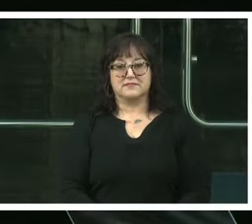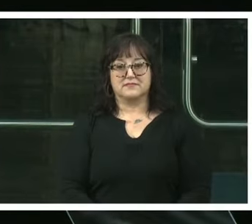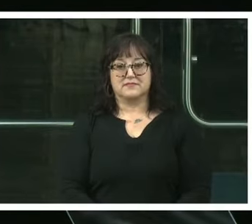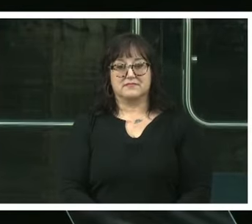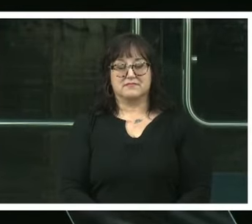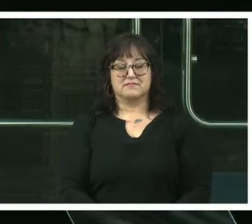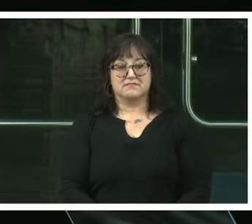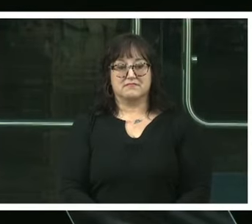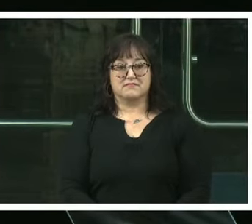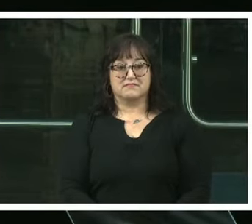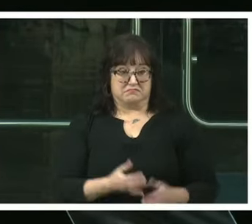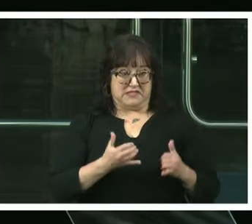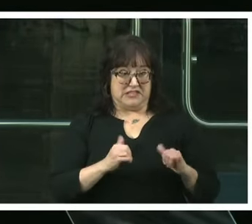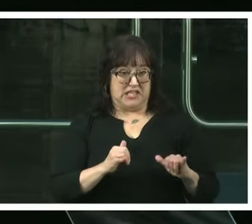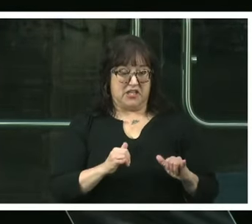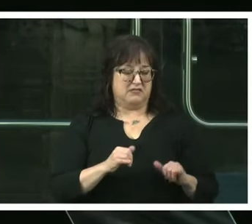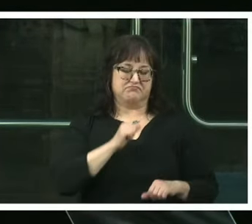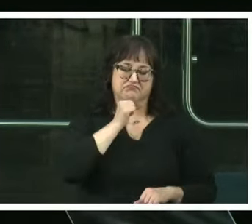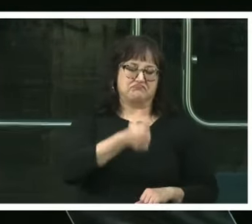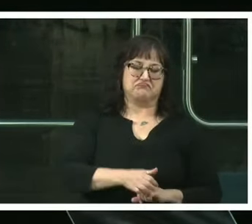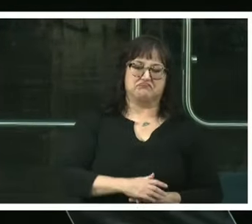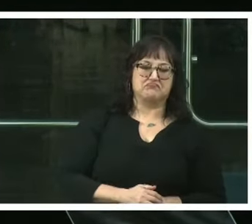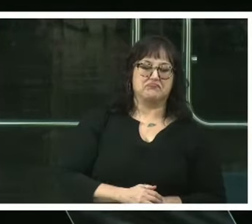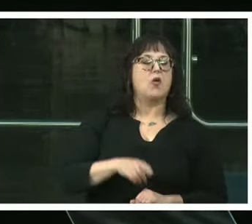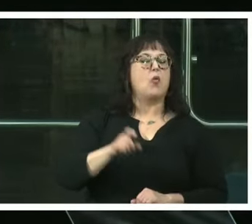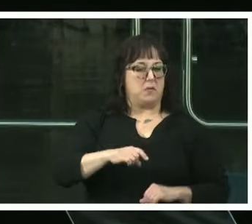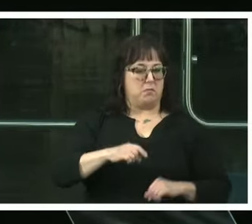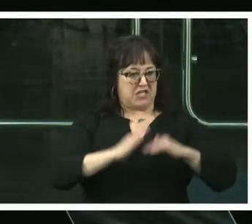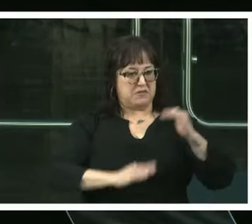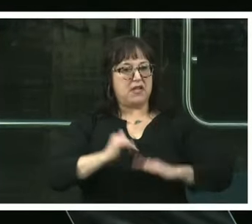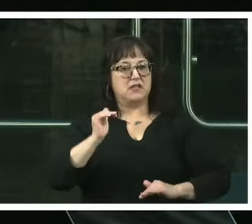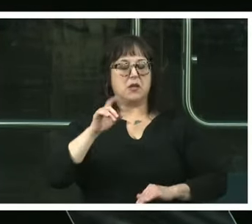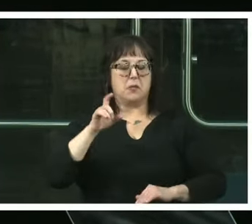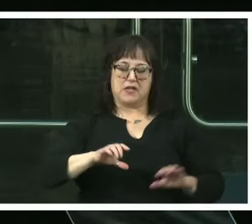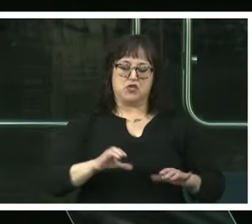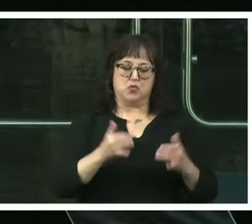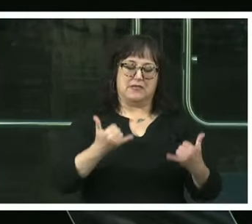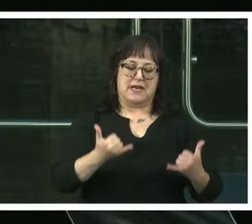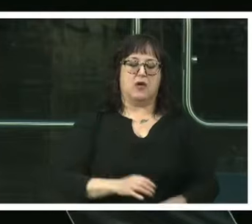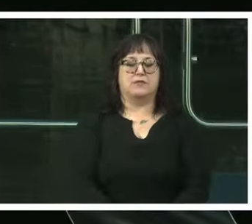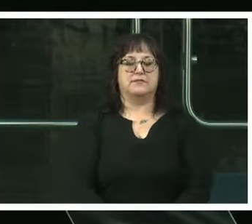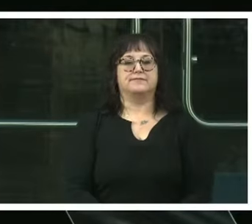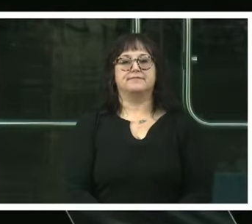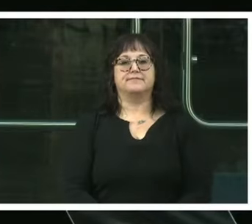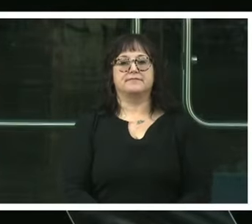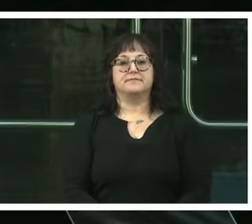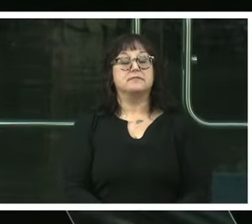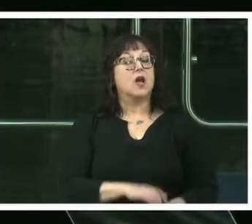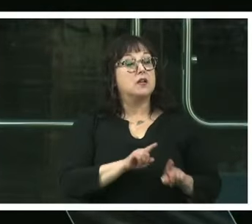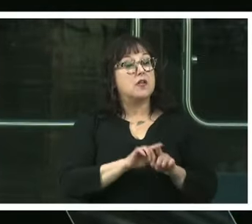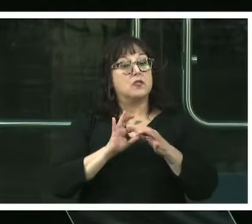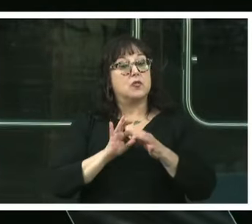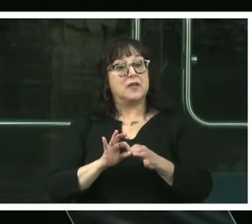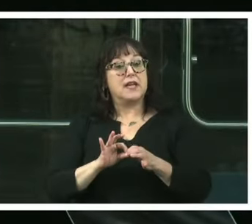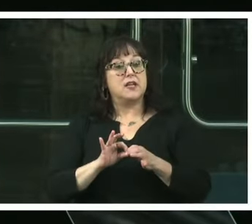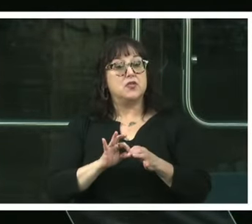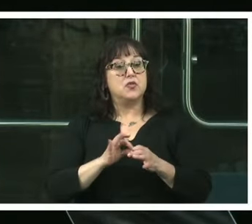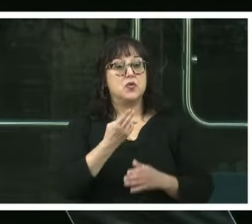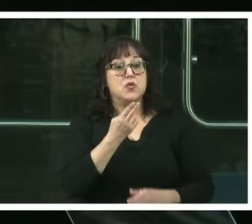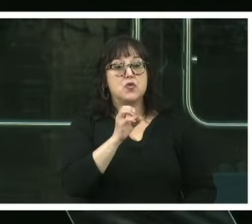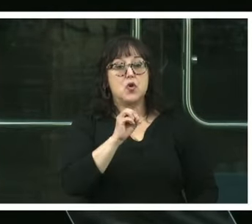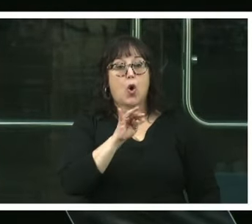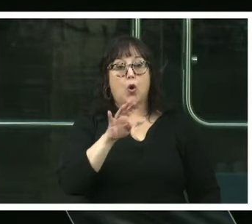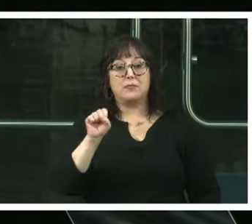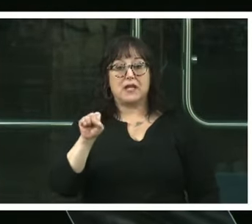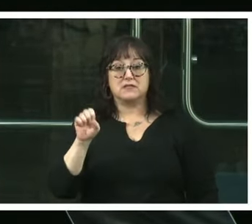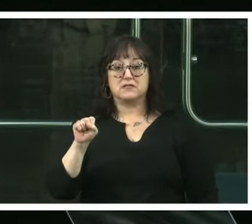Not anymore. We must build, and we must build now. And speaking of housing the homeless,